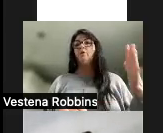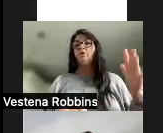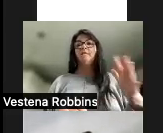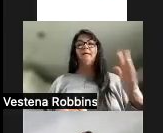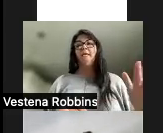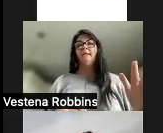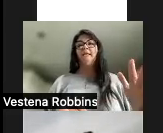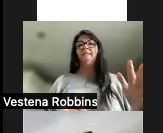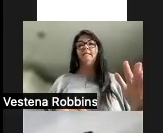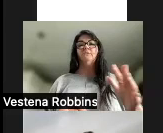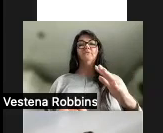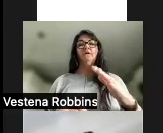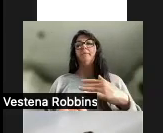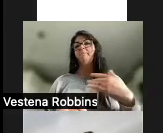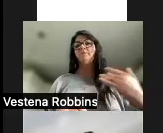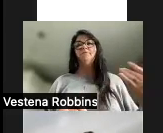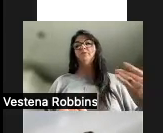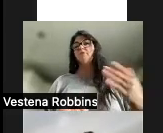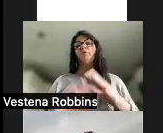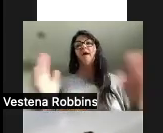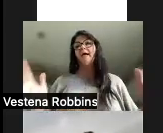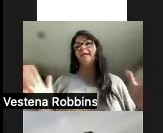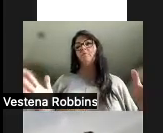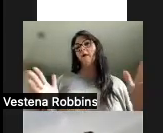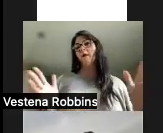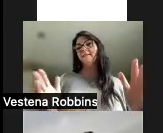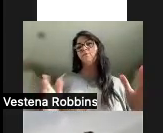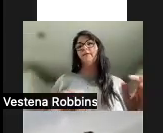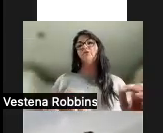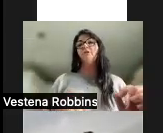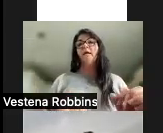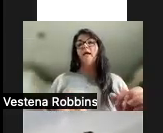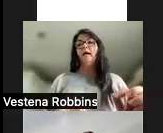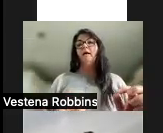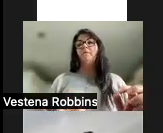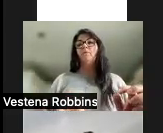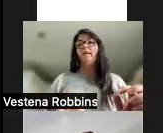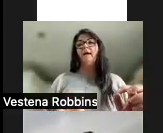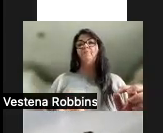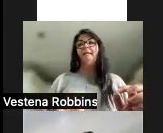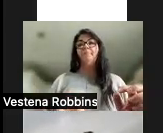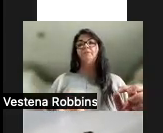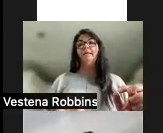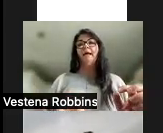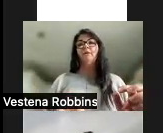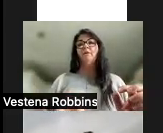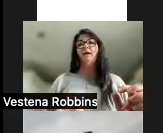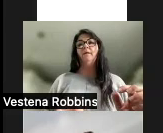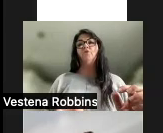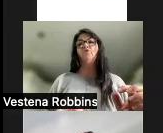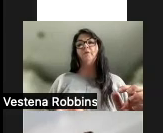work groups and committees, and just a variety of ways in which we have been able to